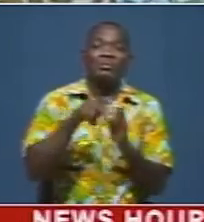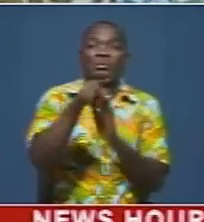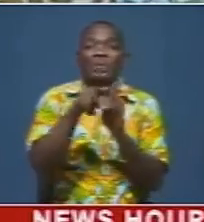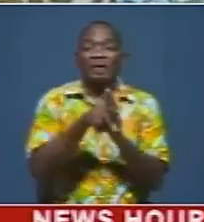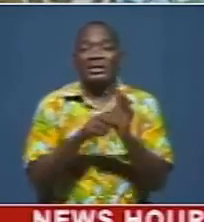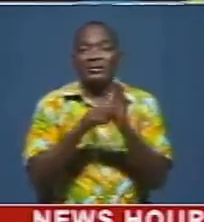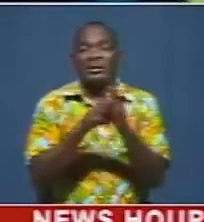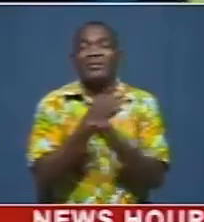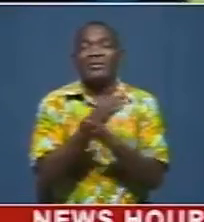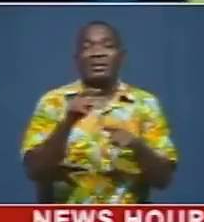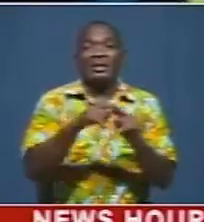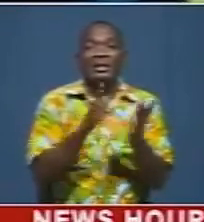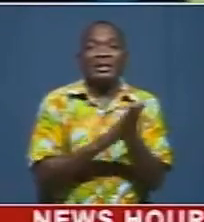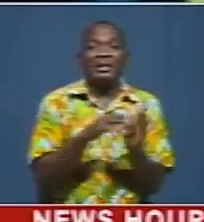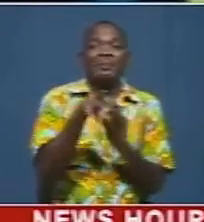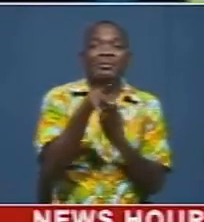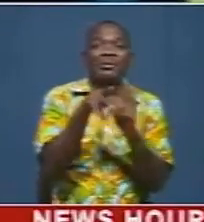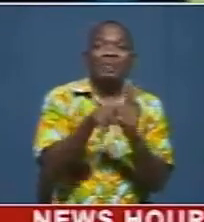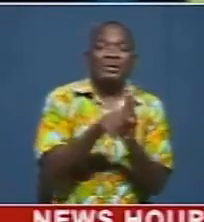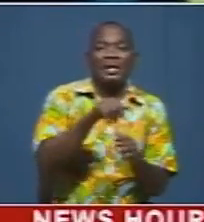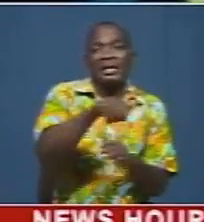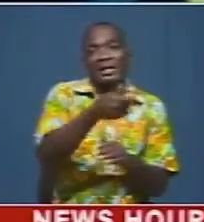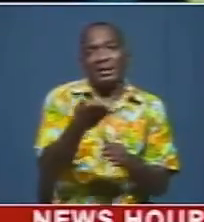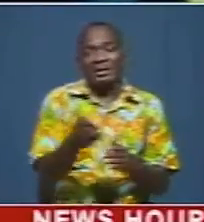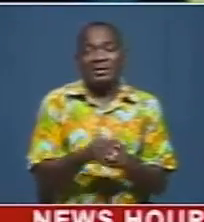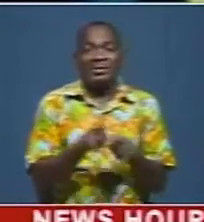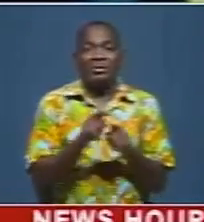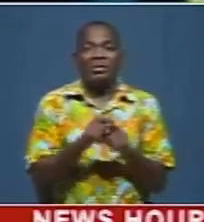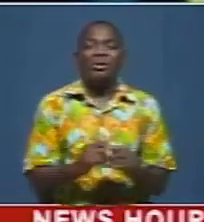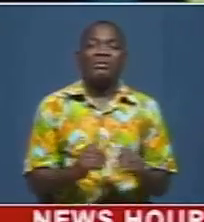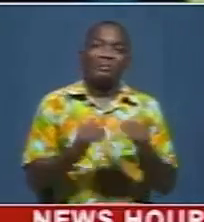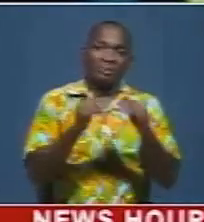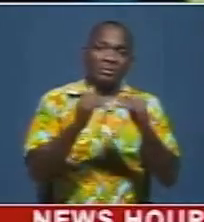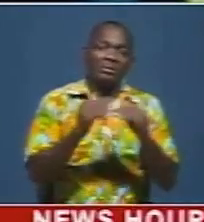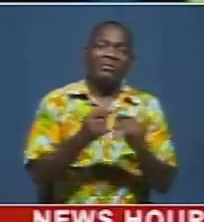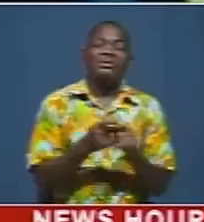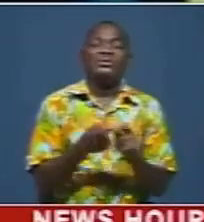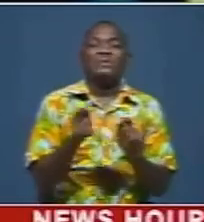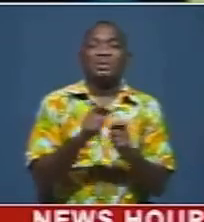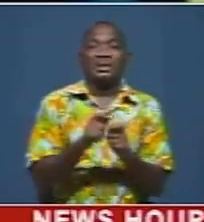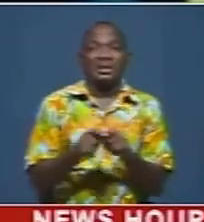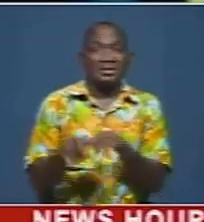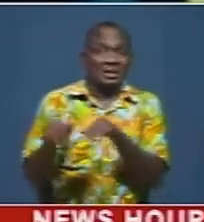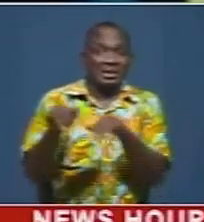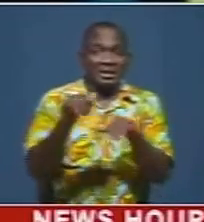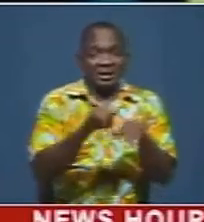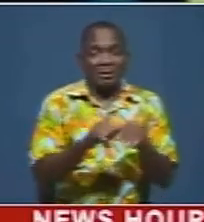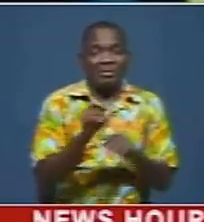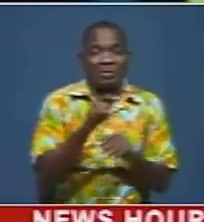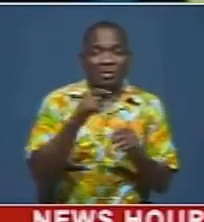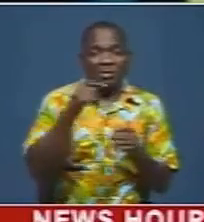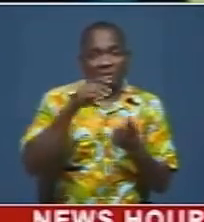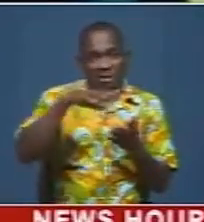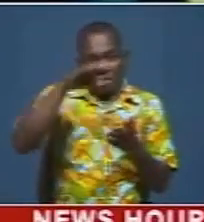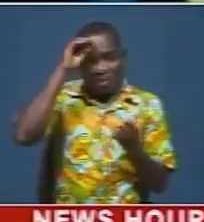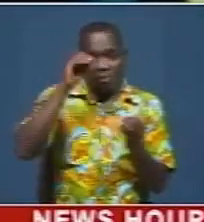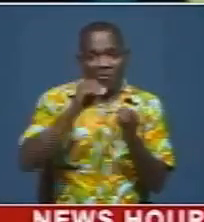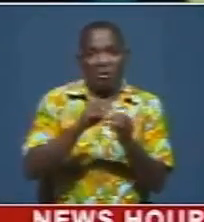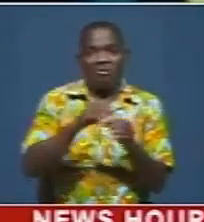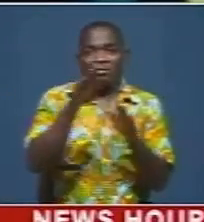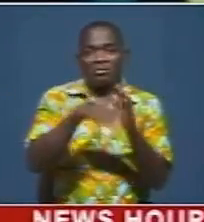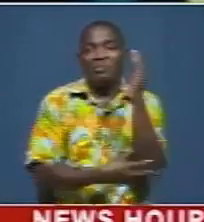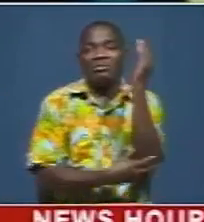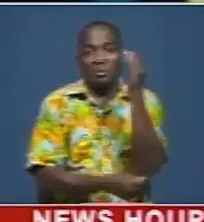as the free SHS policy, among others, to break the vicious cycle of semi-literacy and poverty in their